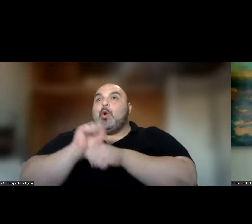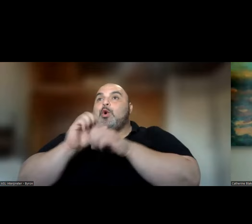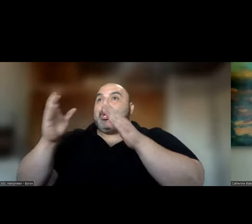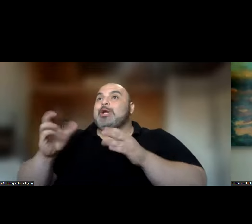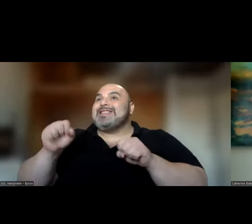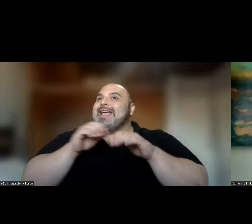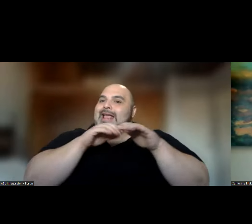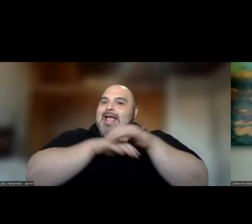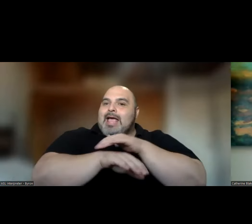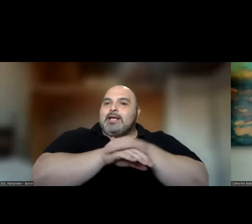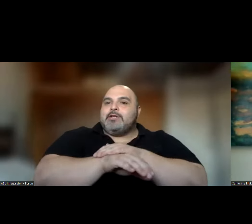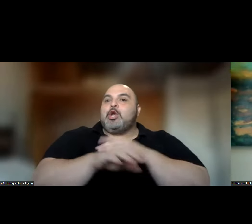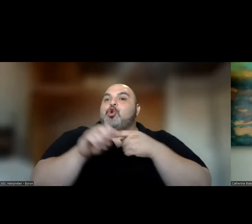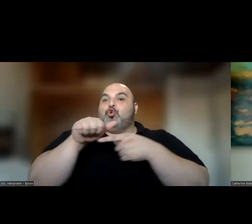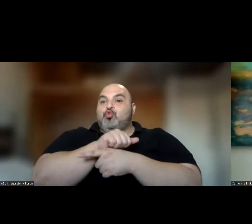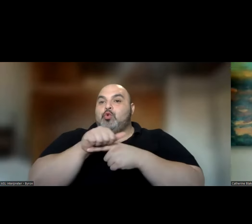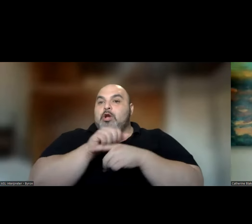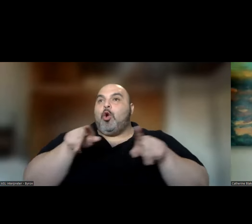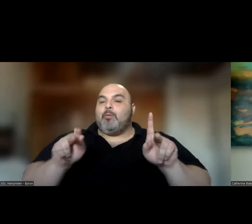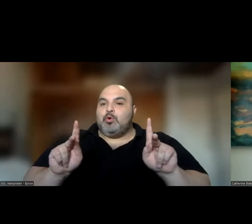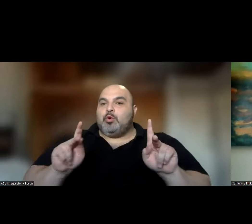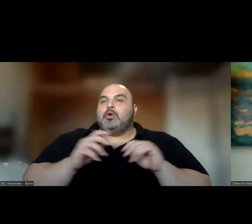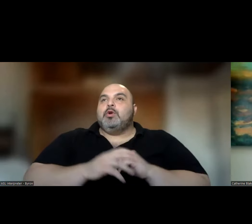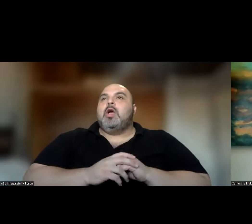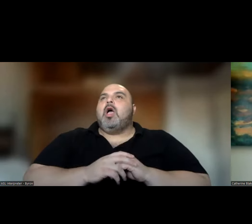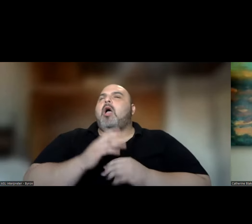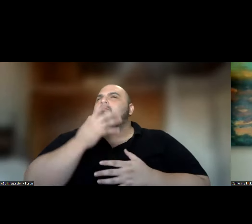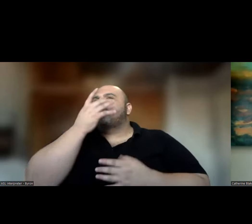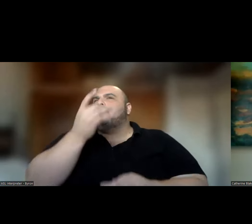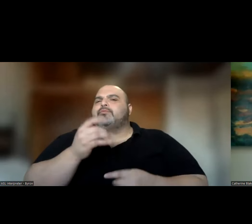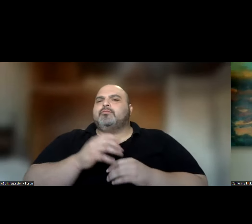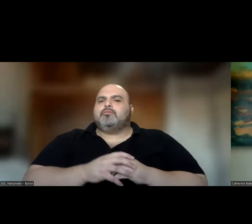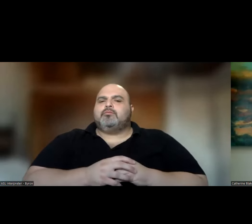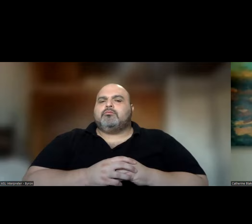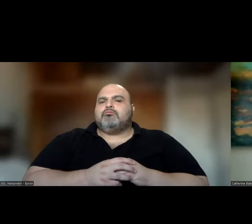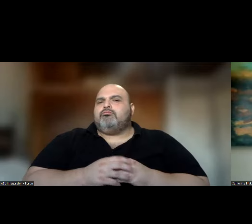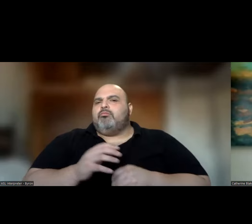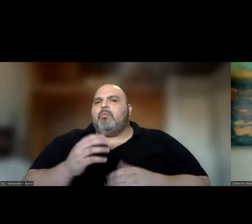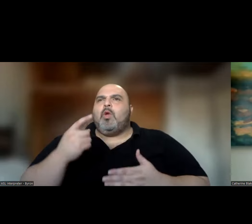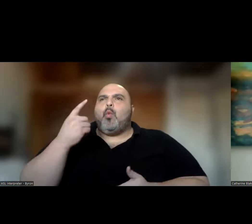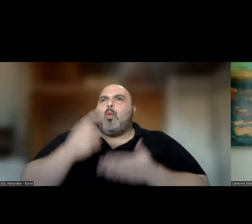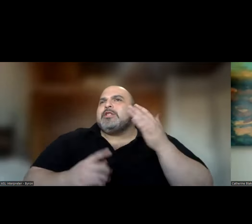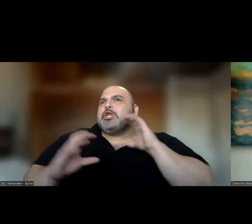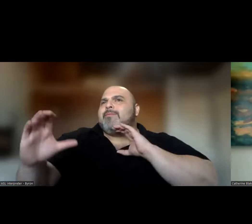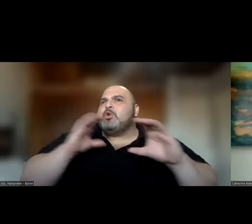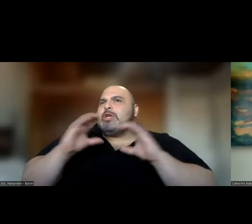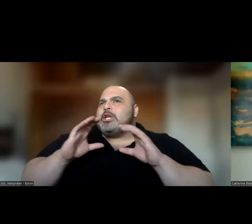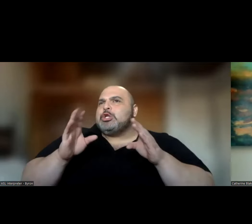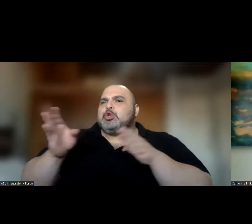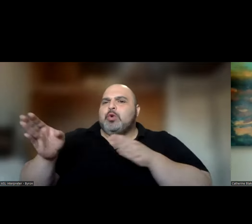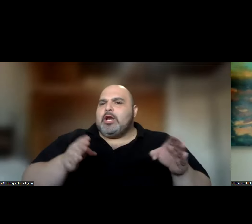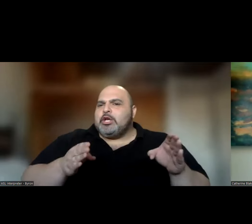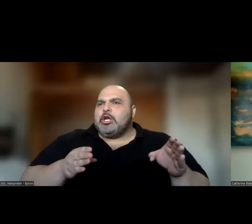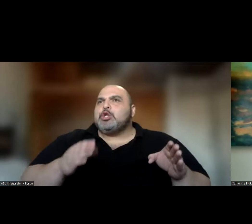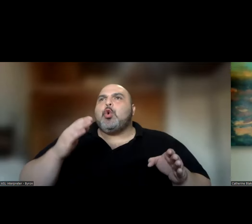access training opportunities. And I'm interested in sort of what's the communication strategies so workers